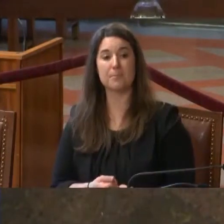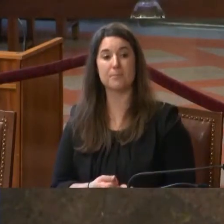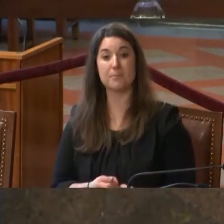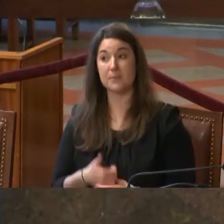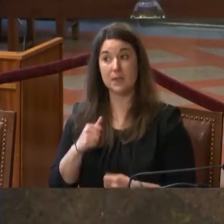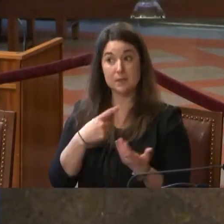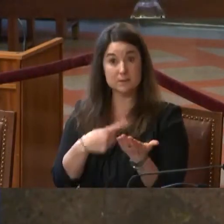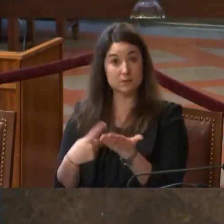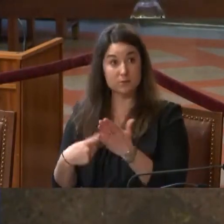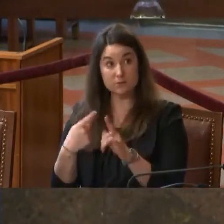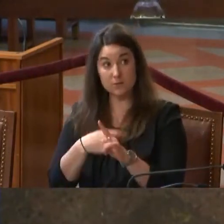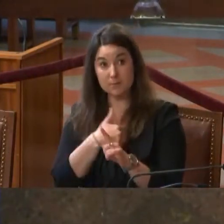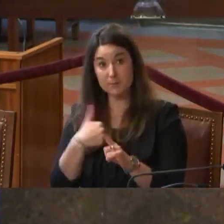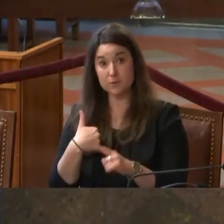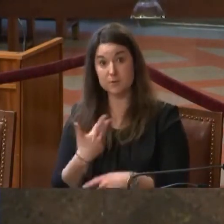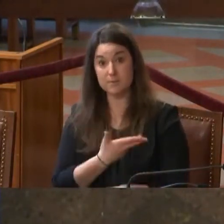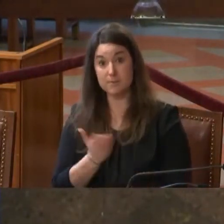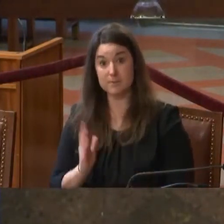Any discussion from the members?